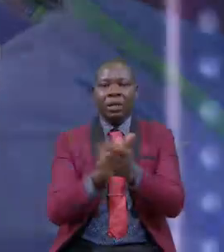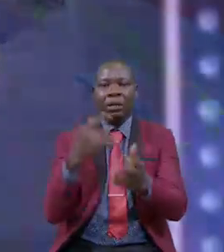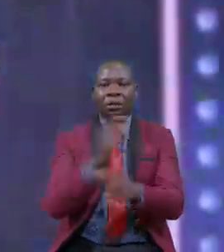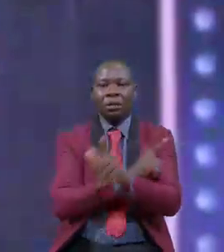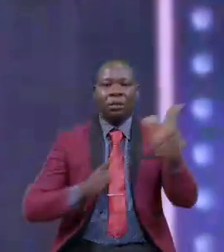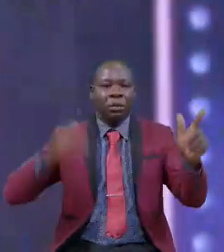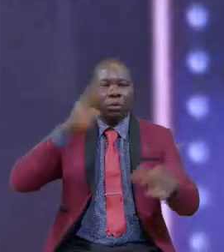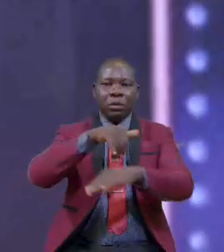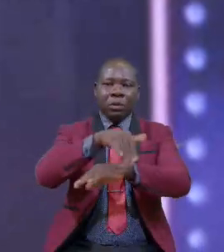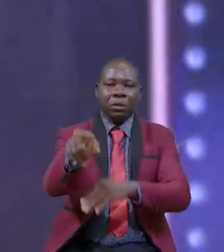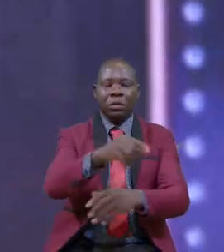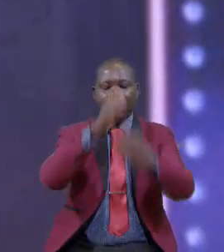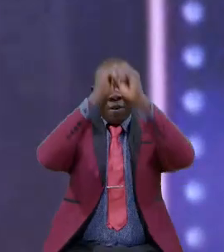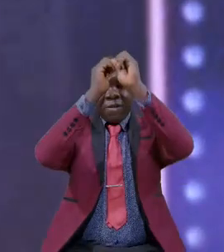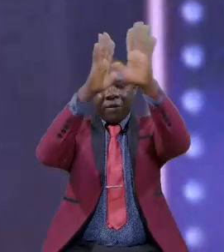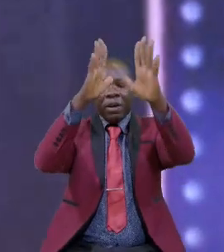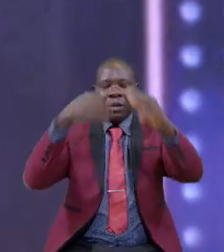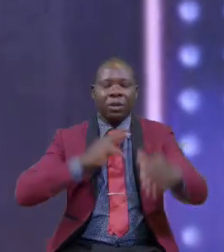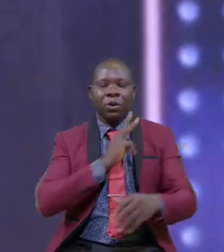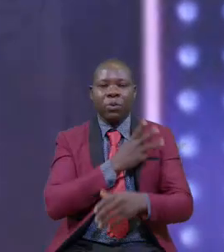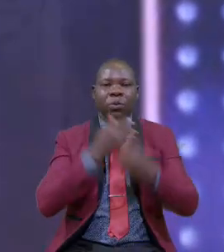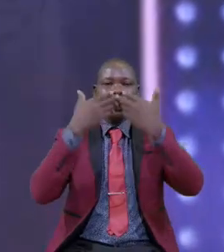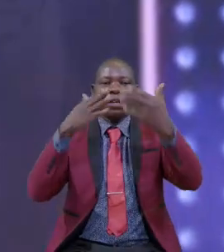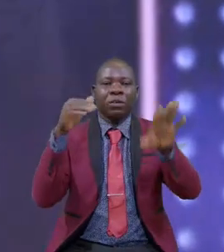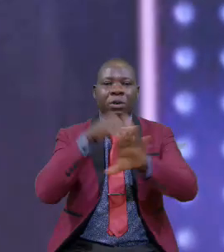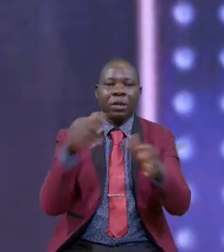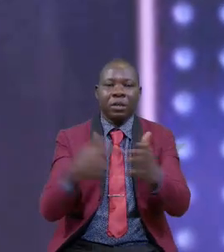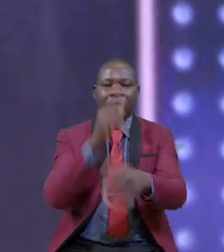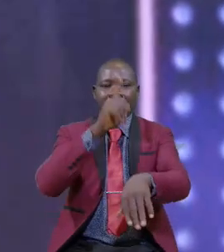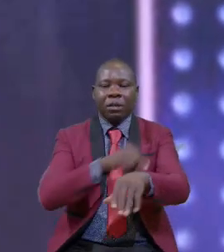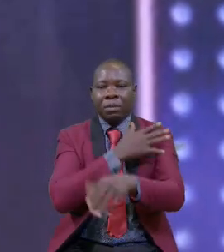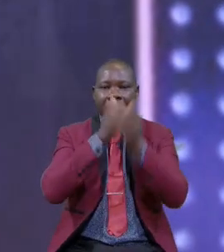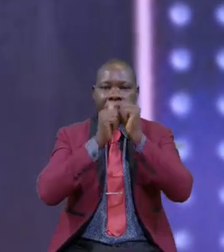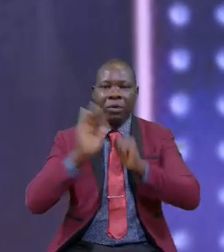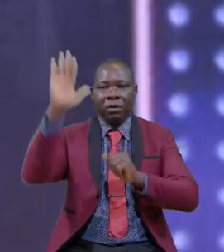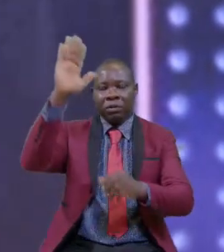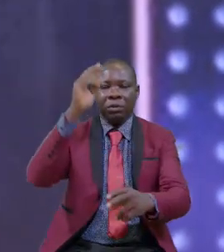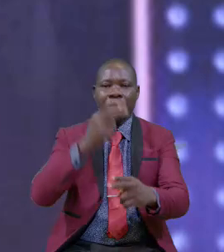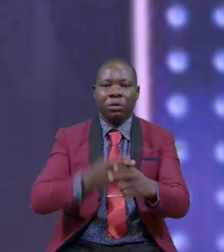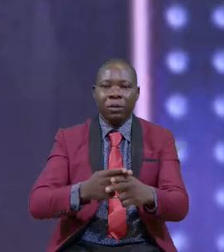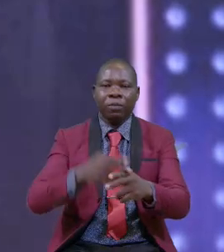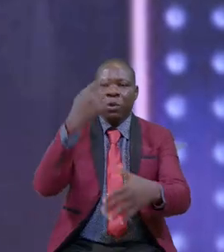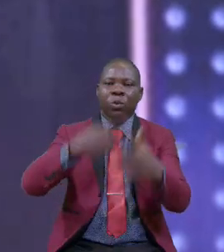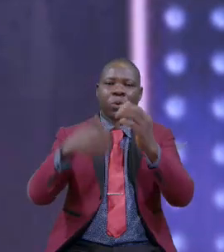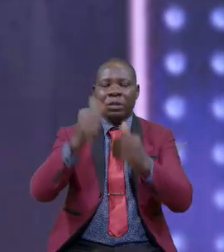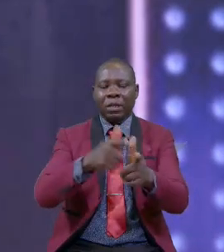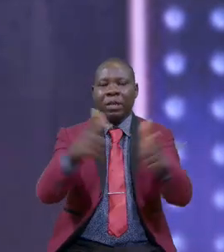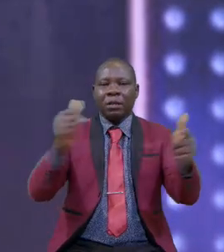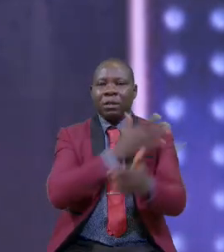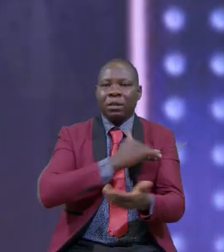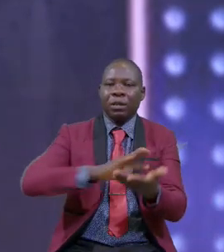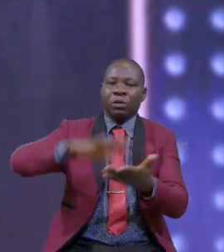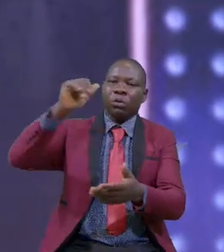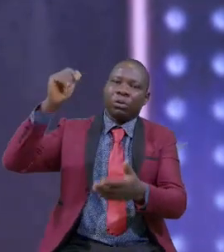Father, we'll thank you at this time and bless your name. What a great and glorious God, mighty, powerful God